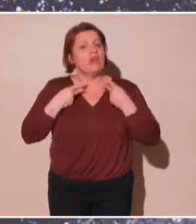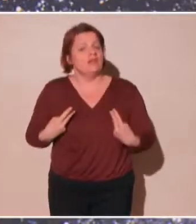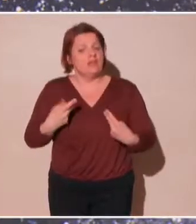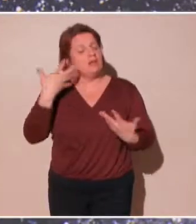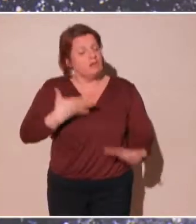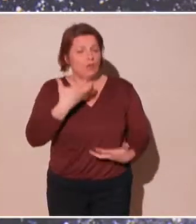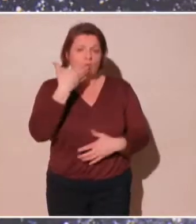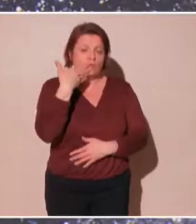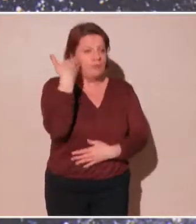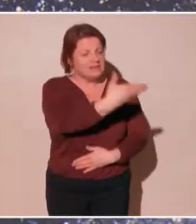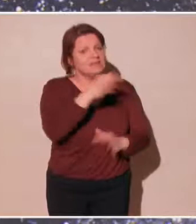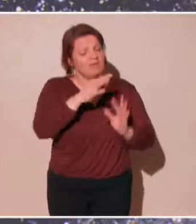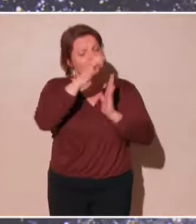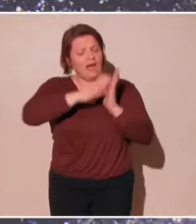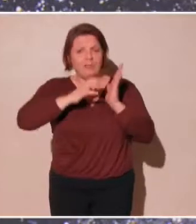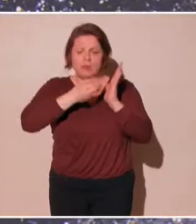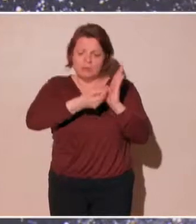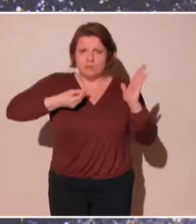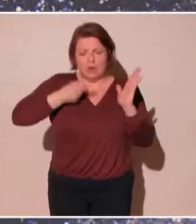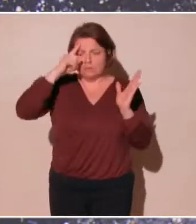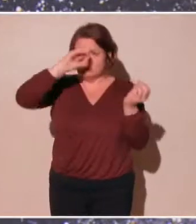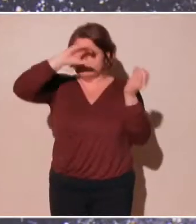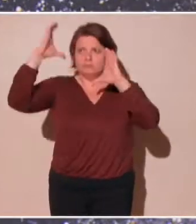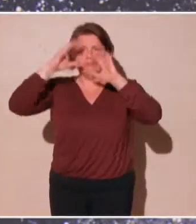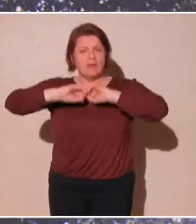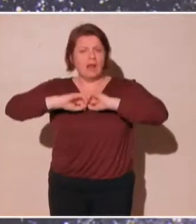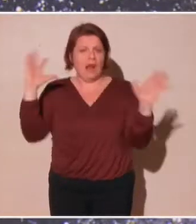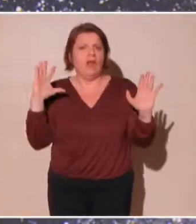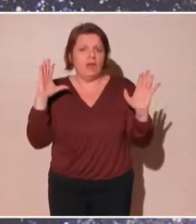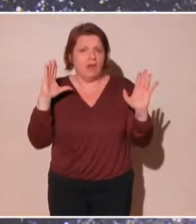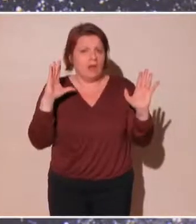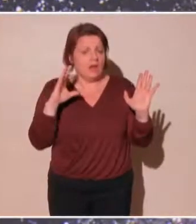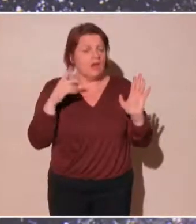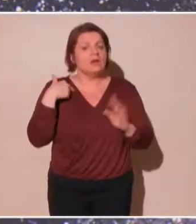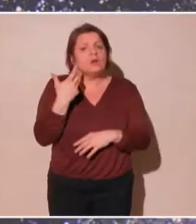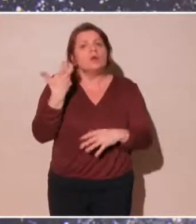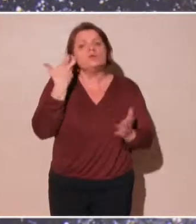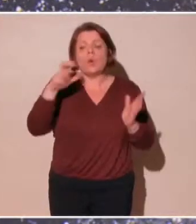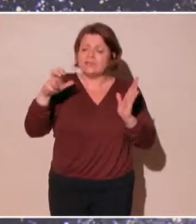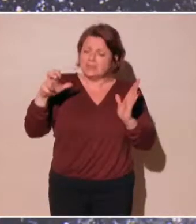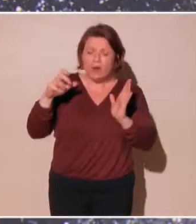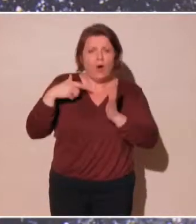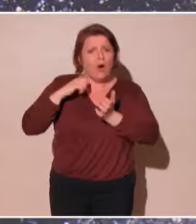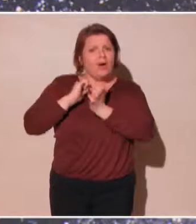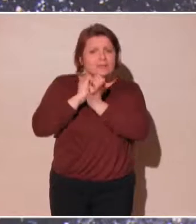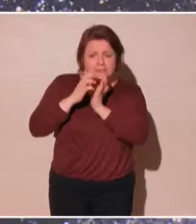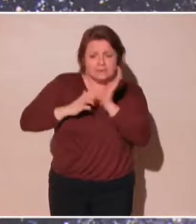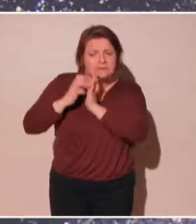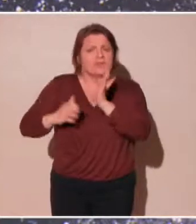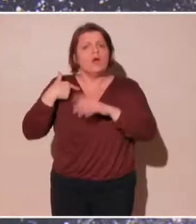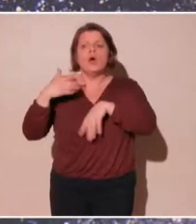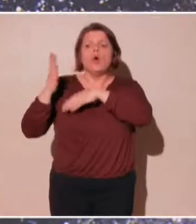thank Cedric Villani particularly for this report. He had some 400 hearings that he talked about. He